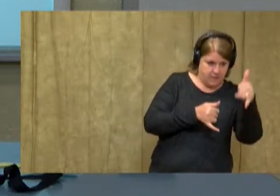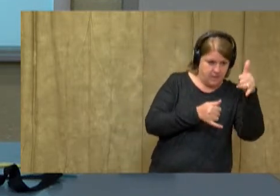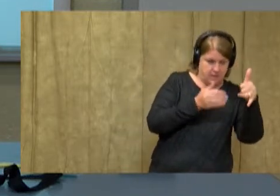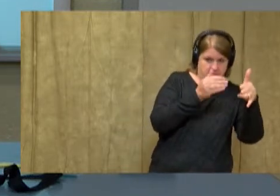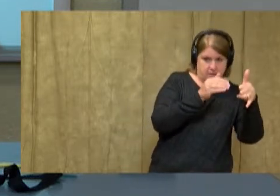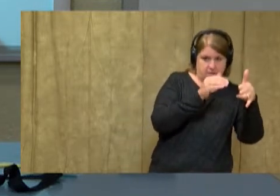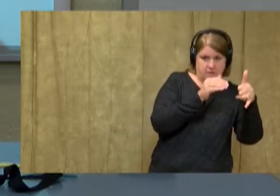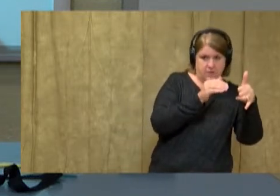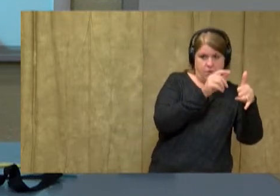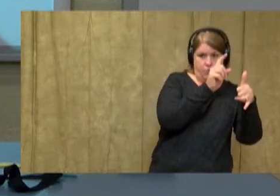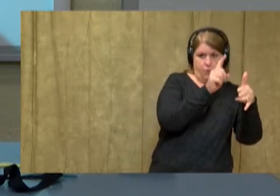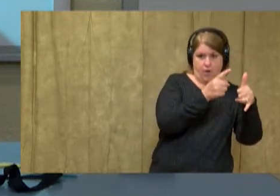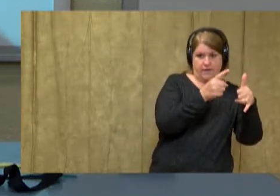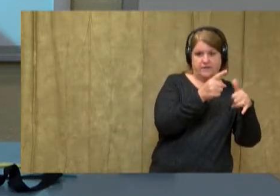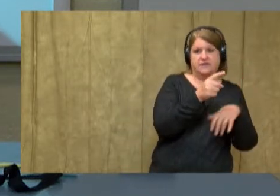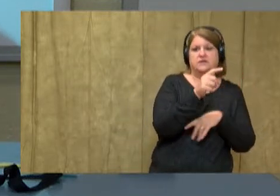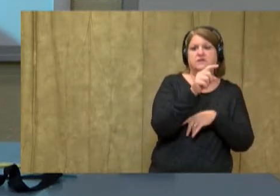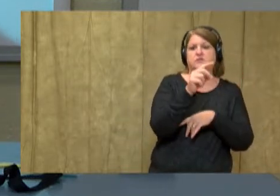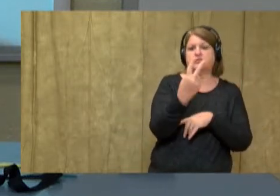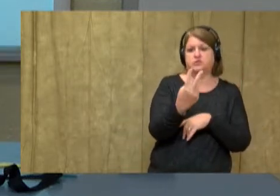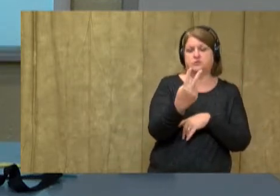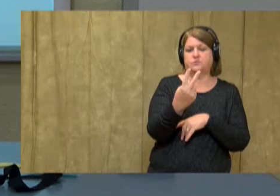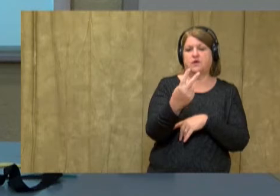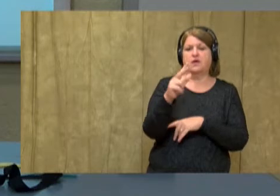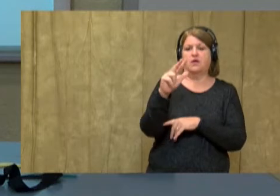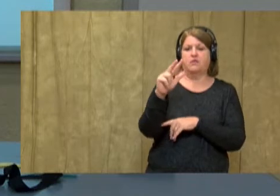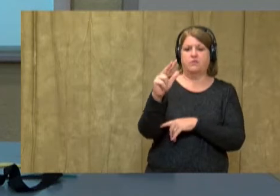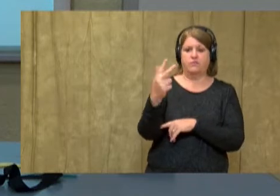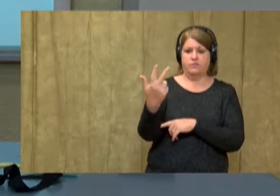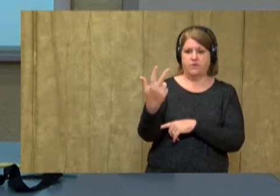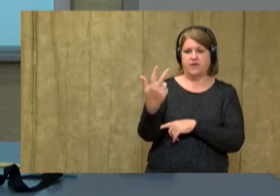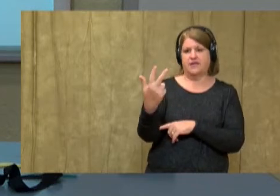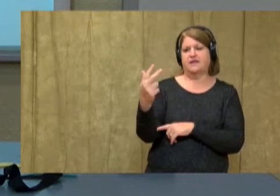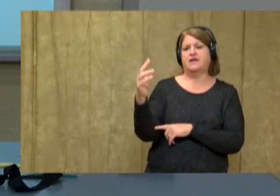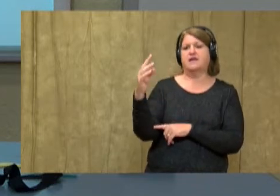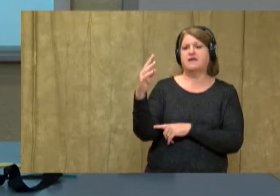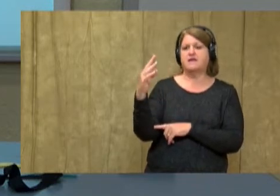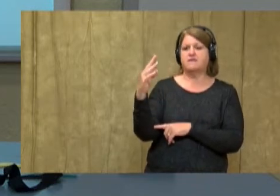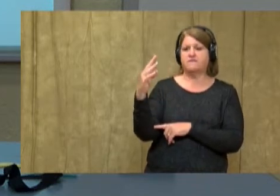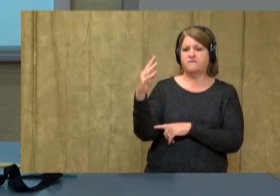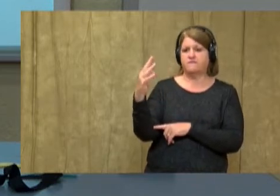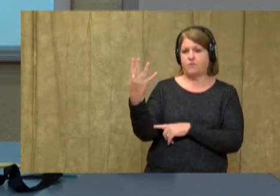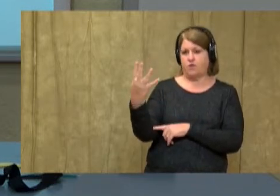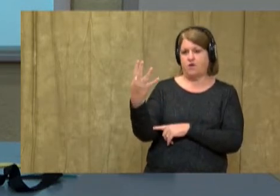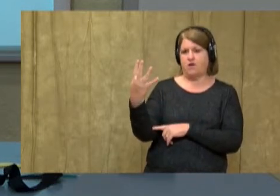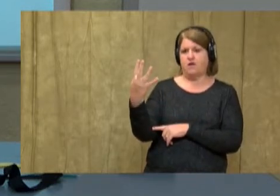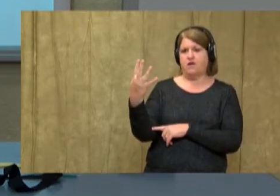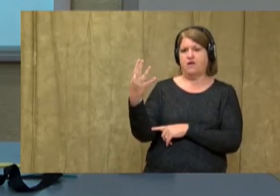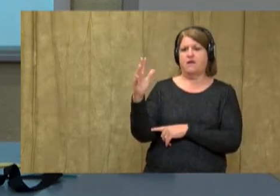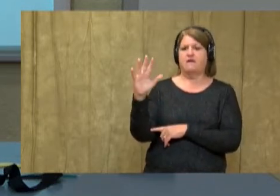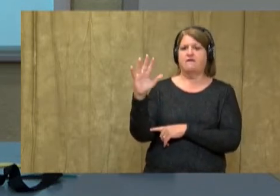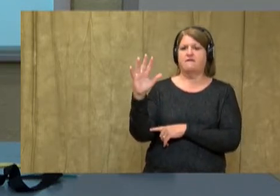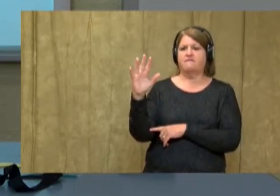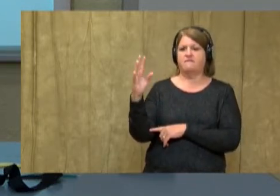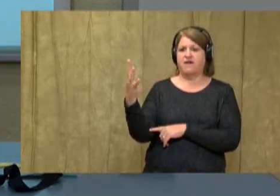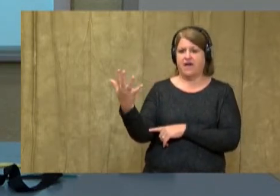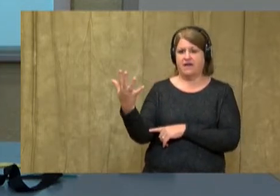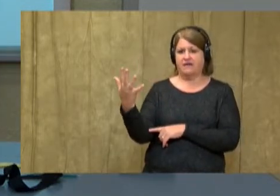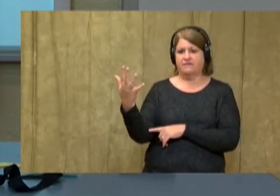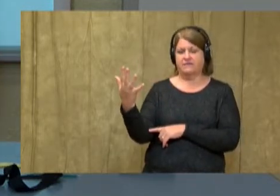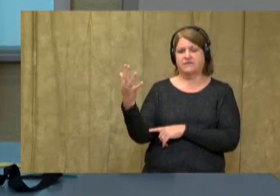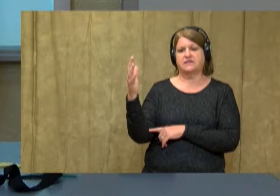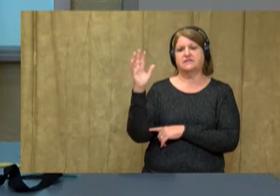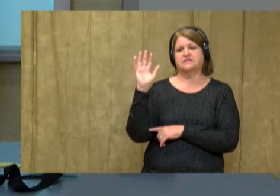with number 1, 2, 3, 4,